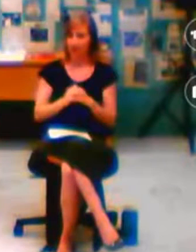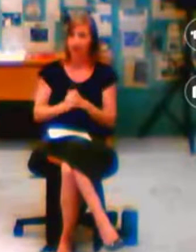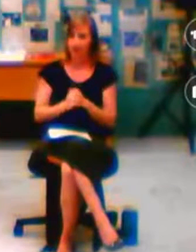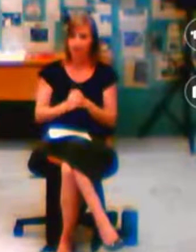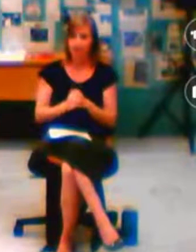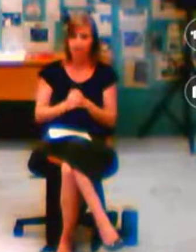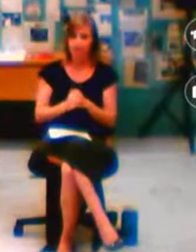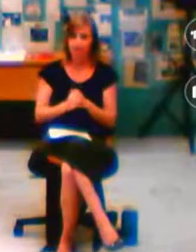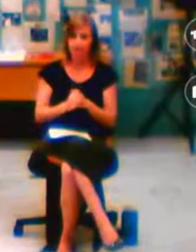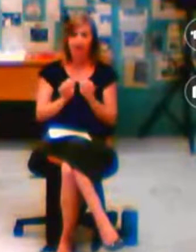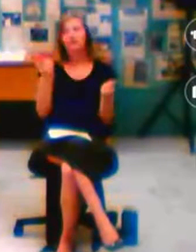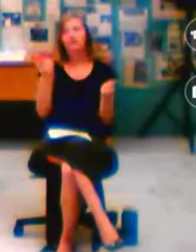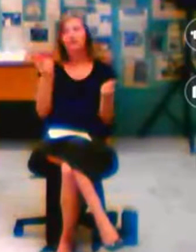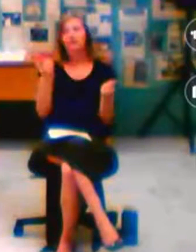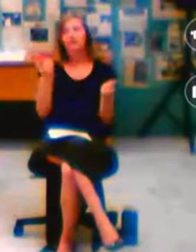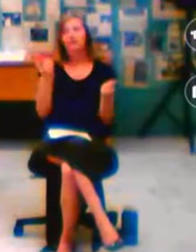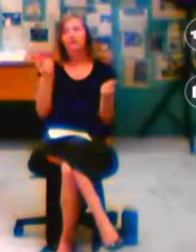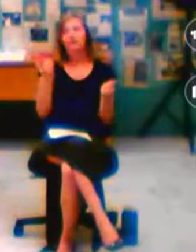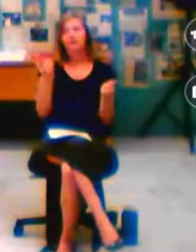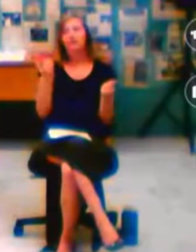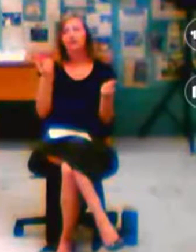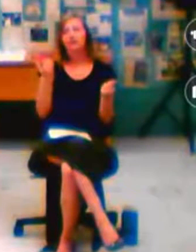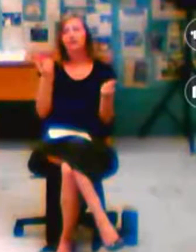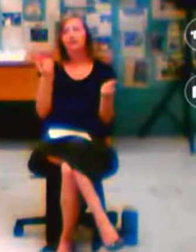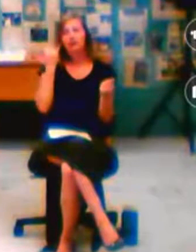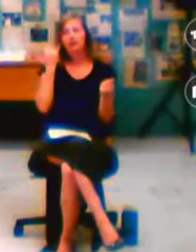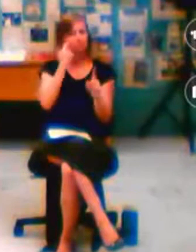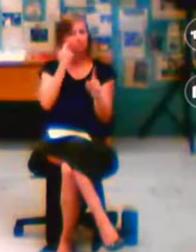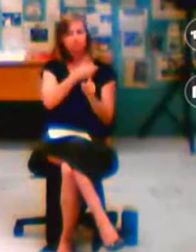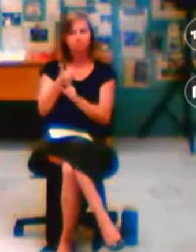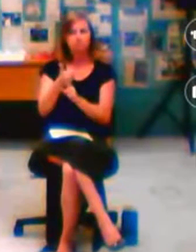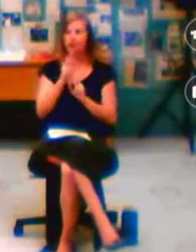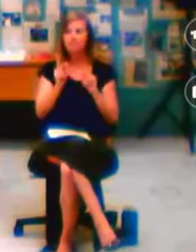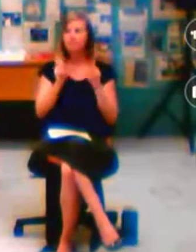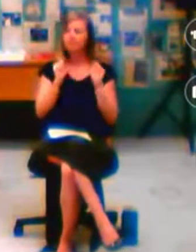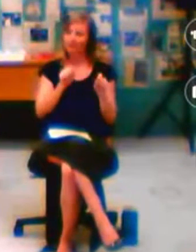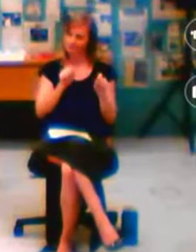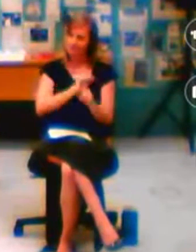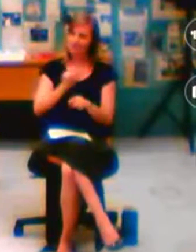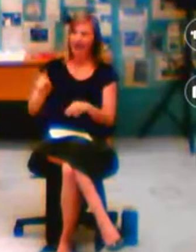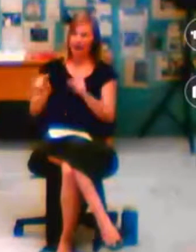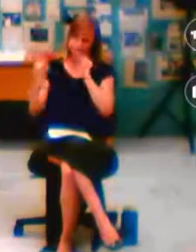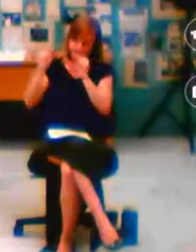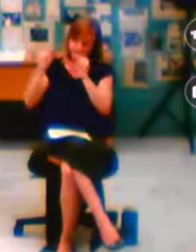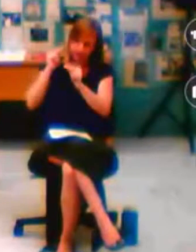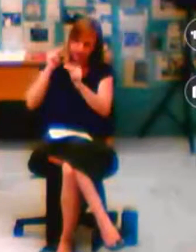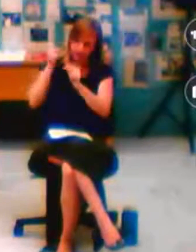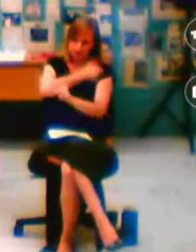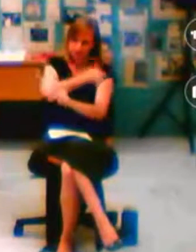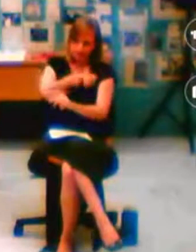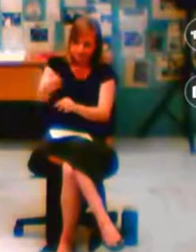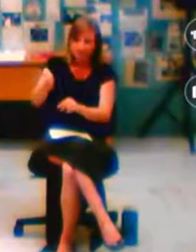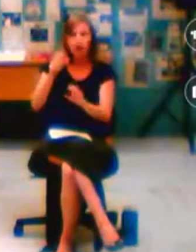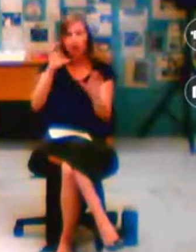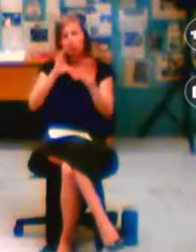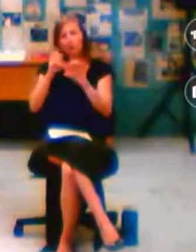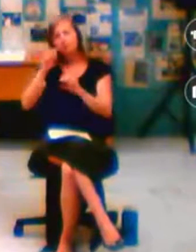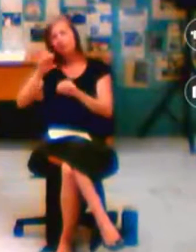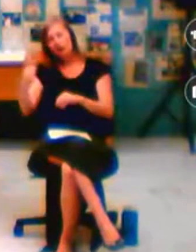make the prices that physicians accept be lower. This is a preview of what Colorado Care will look